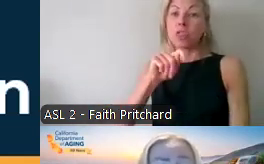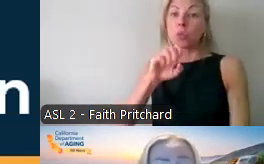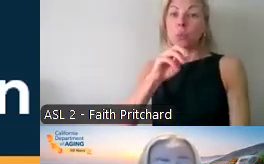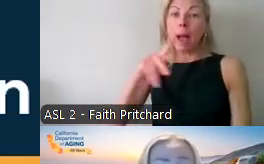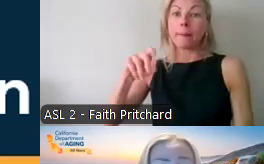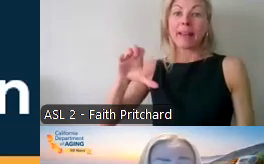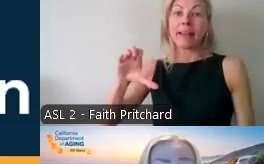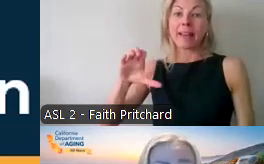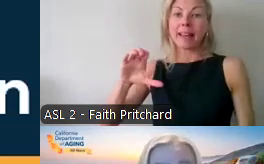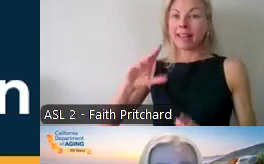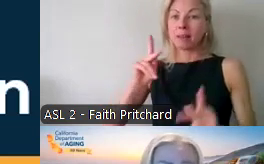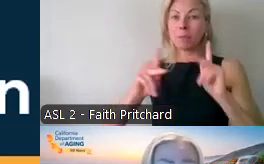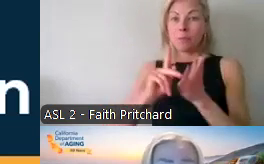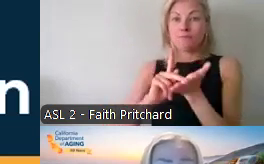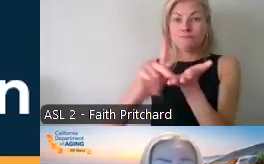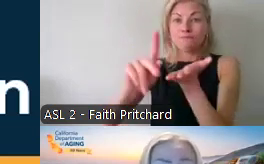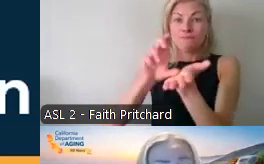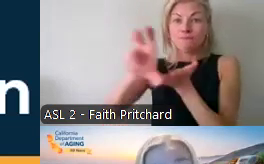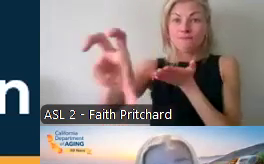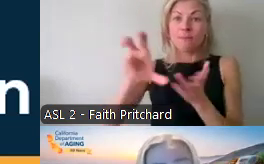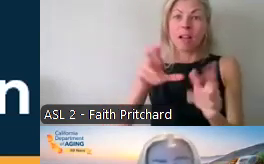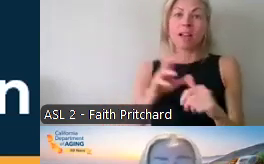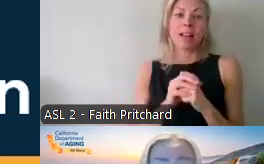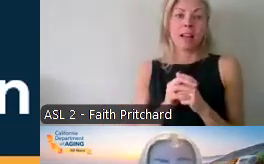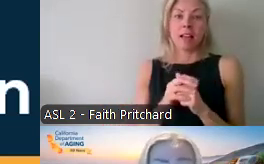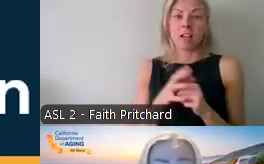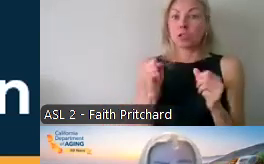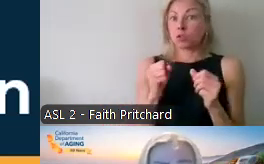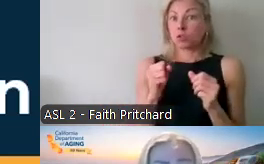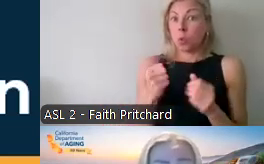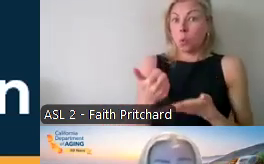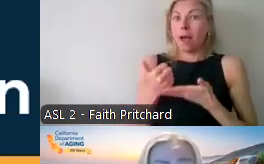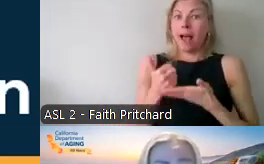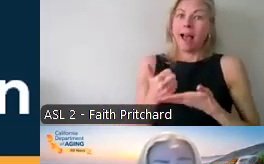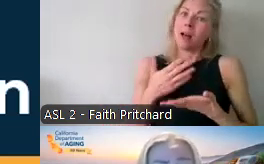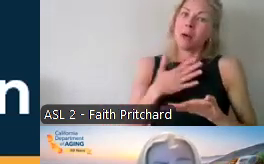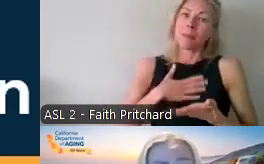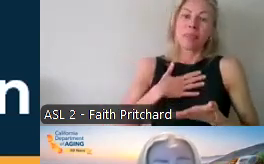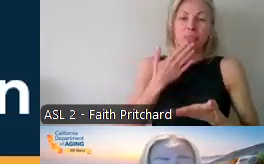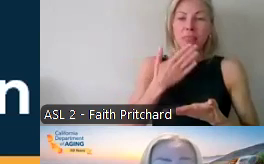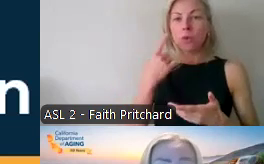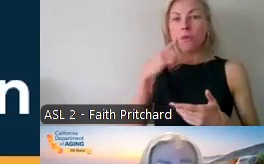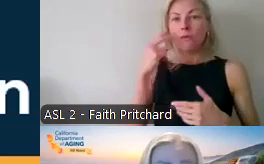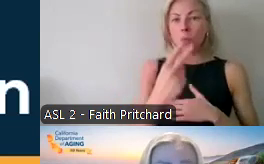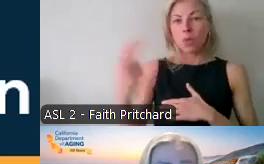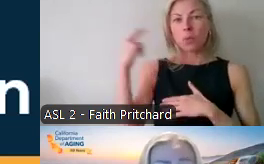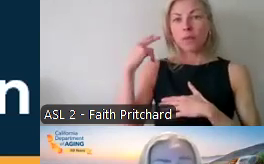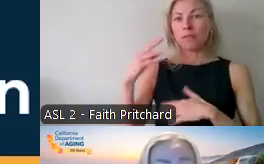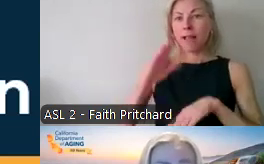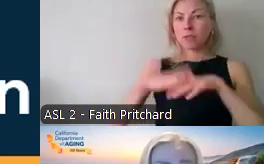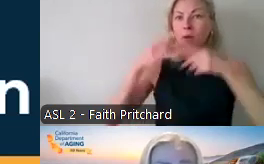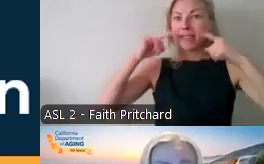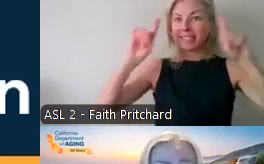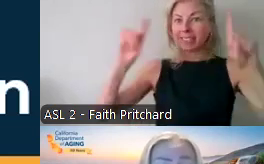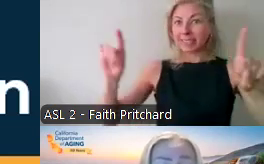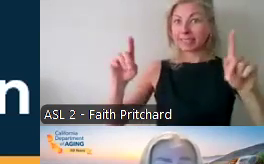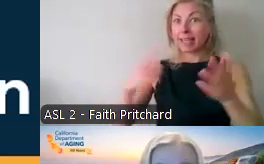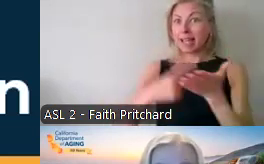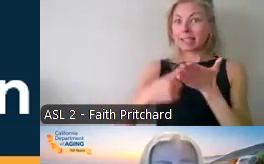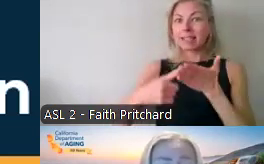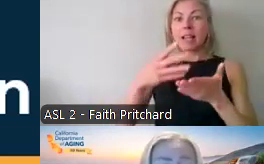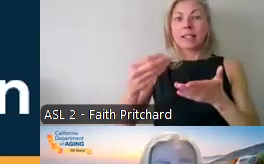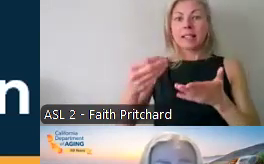to reflect on the success of California's master plan for aging to date, but also to talk about the